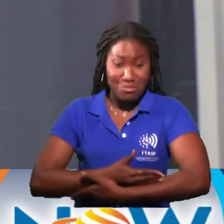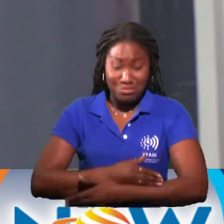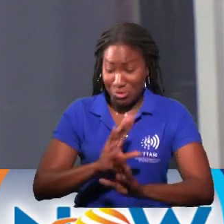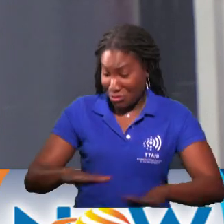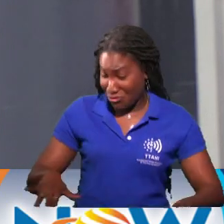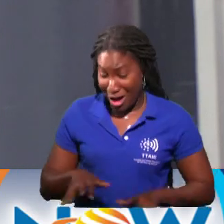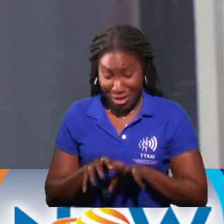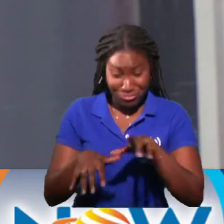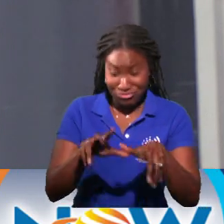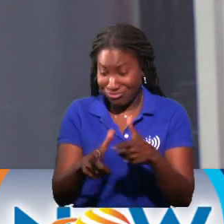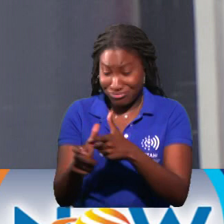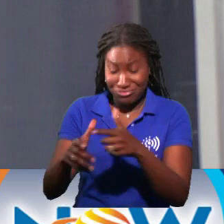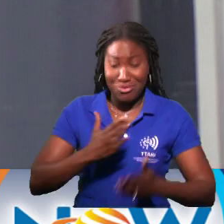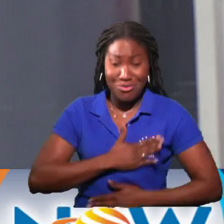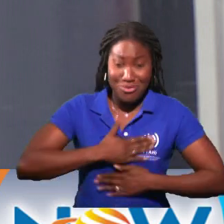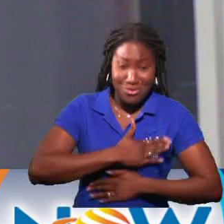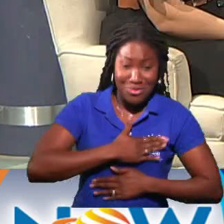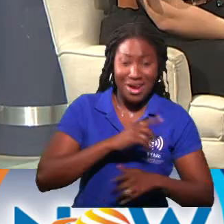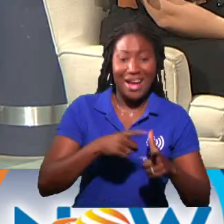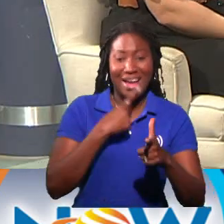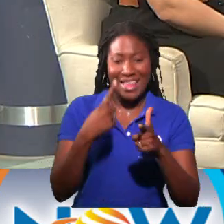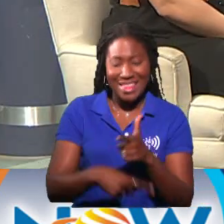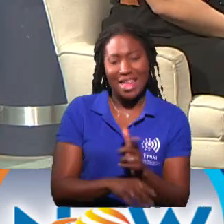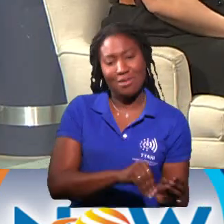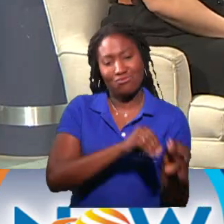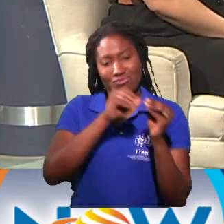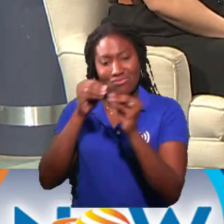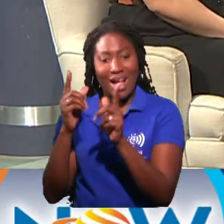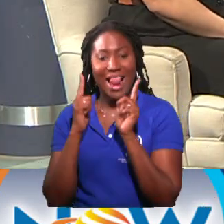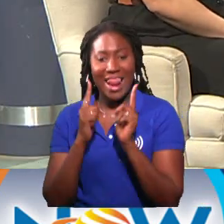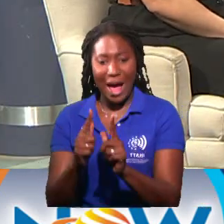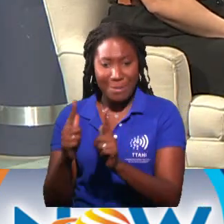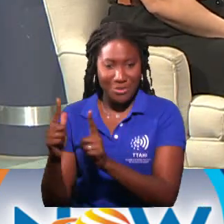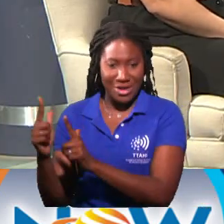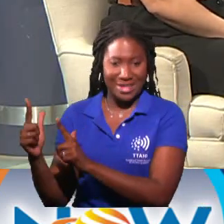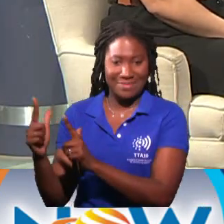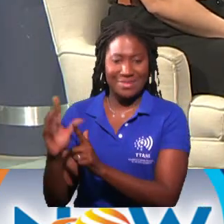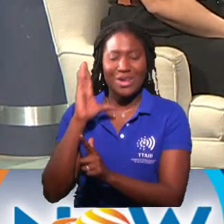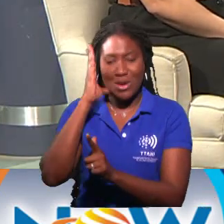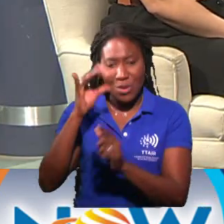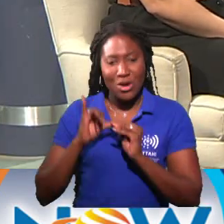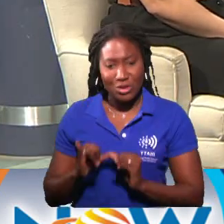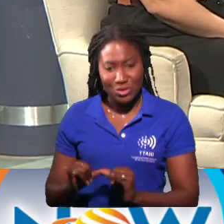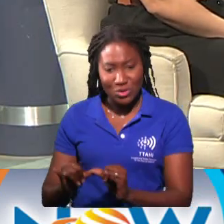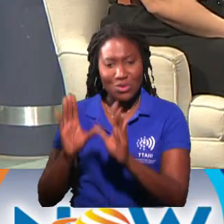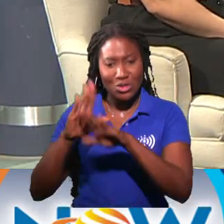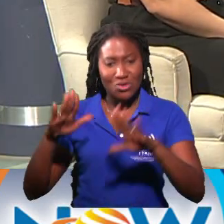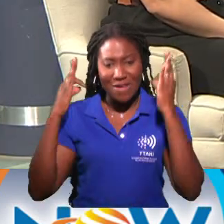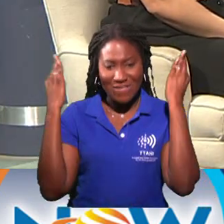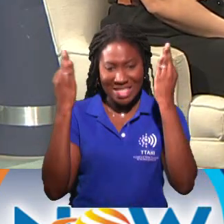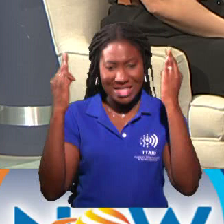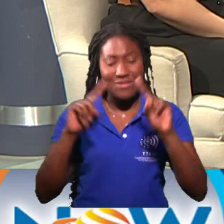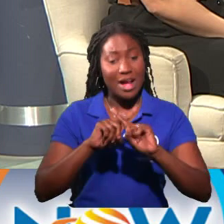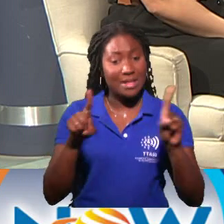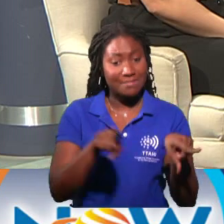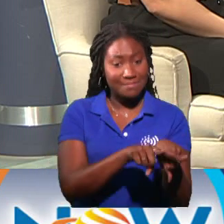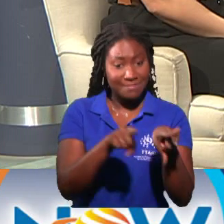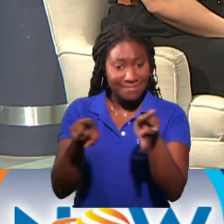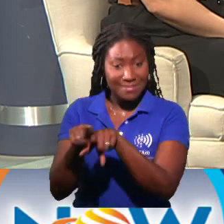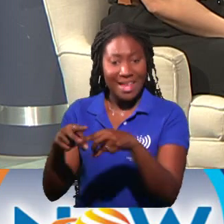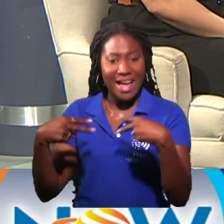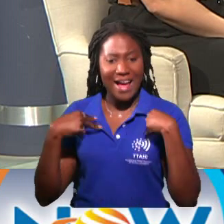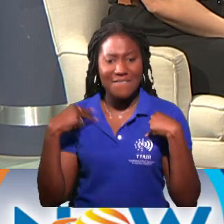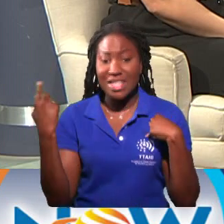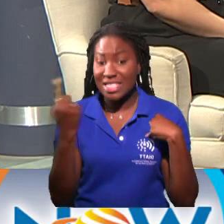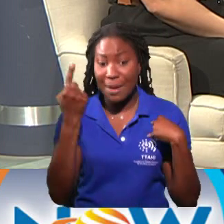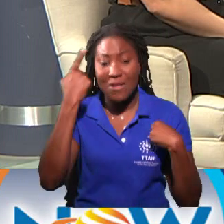and then we come over to the National Library, where we'll continue with the Children's Festival, but we also have something